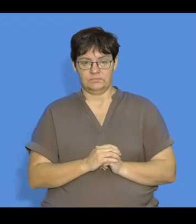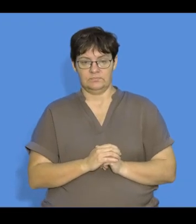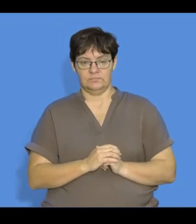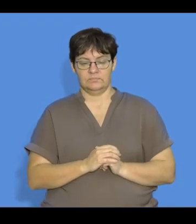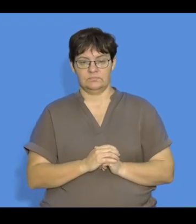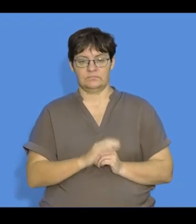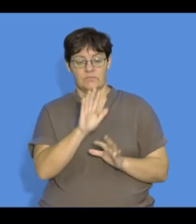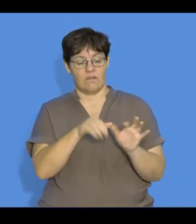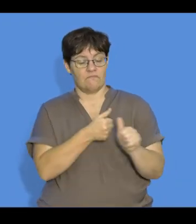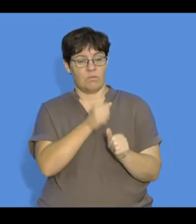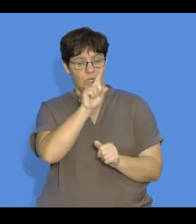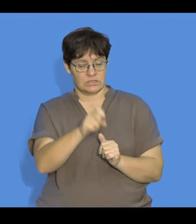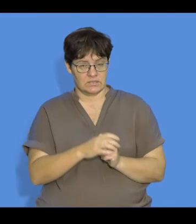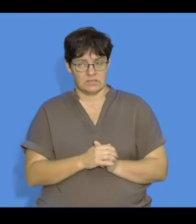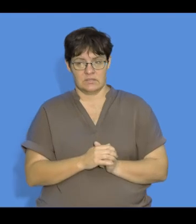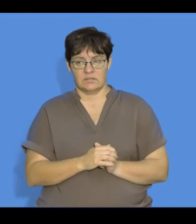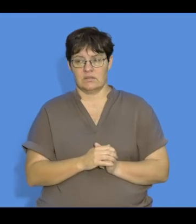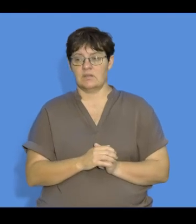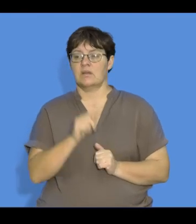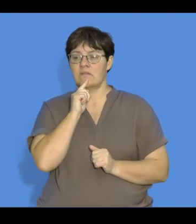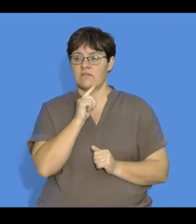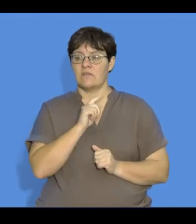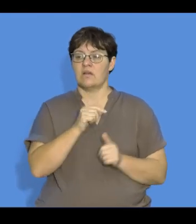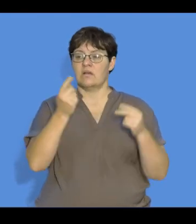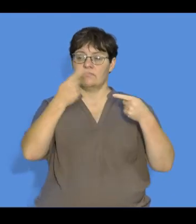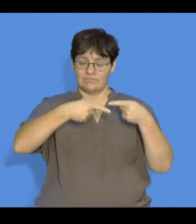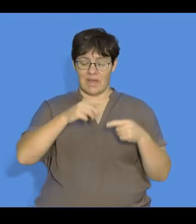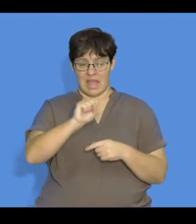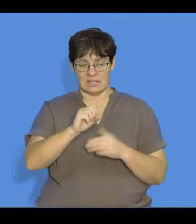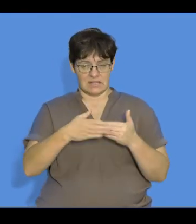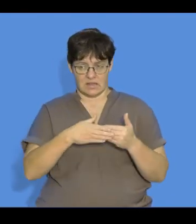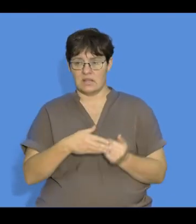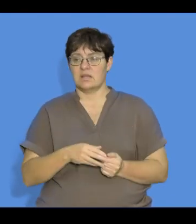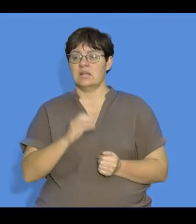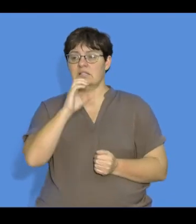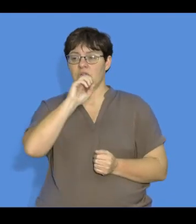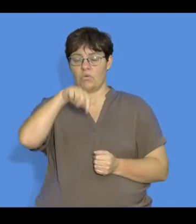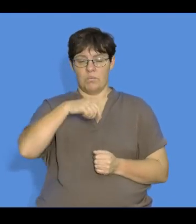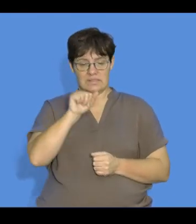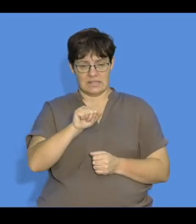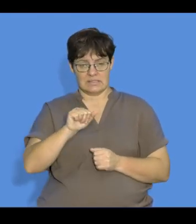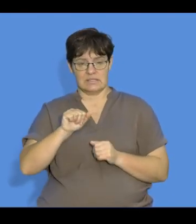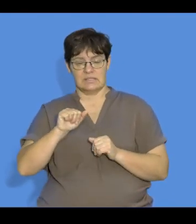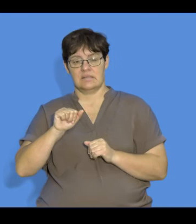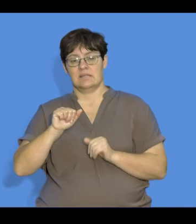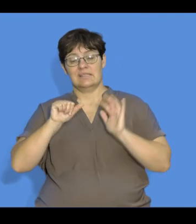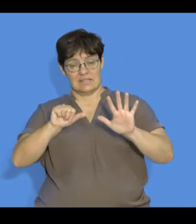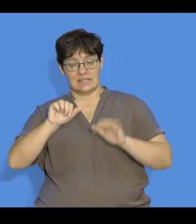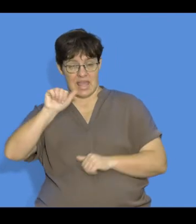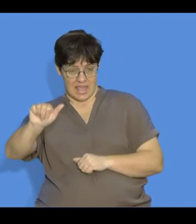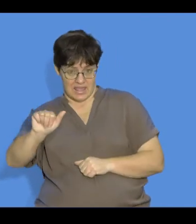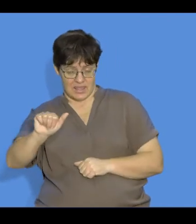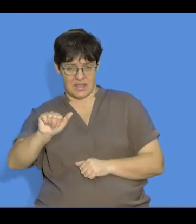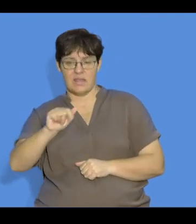there is a follow-up question that when switch S is closed, we're still saying the reading is 0,6 on ammeter A2. Now